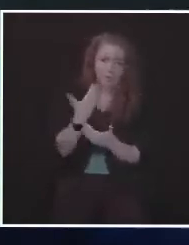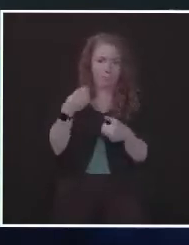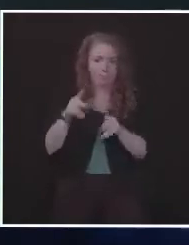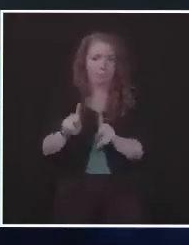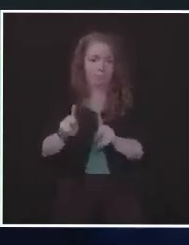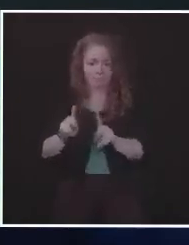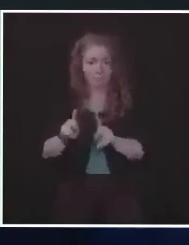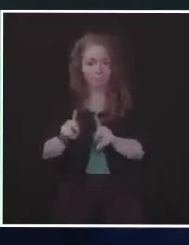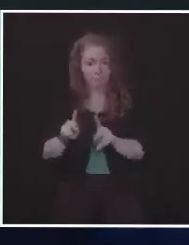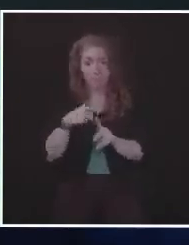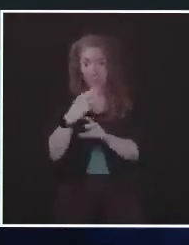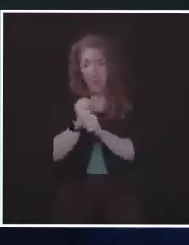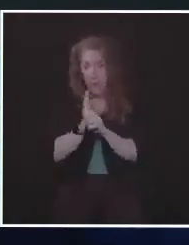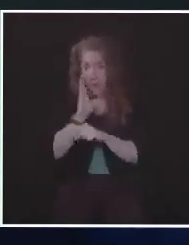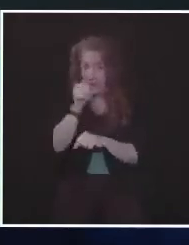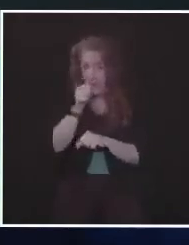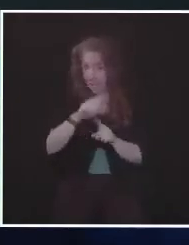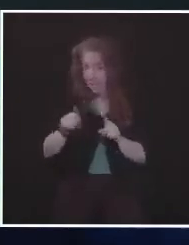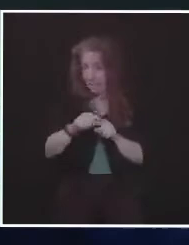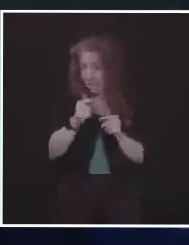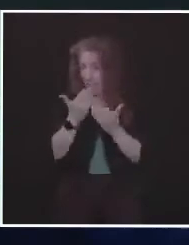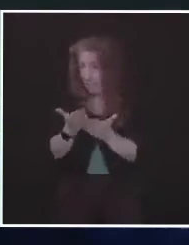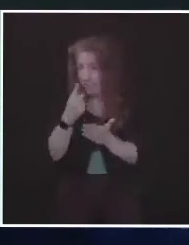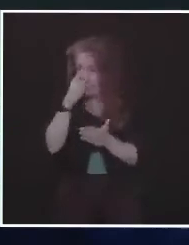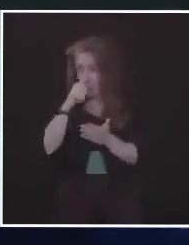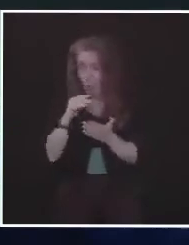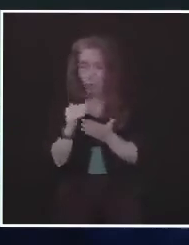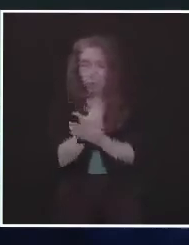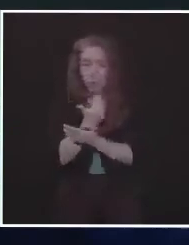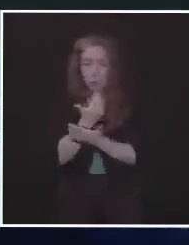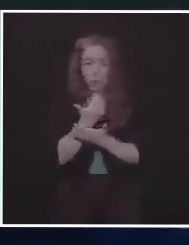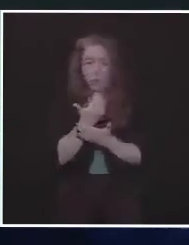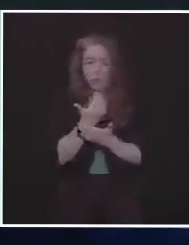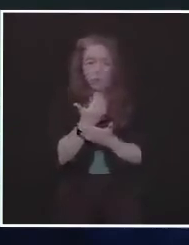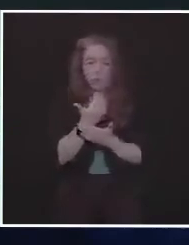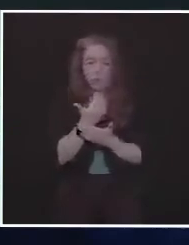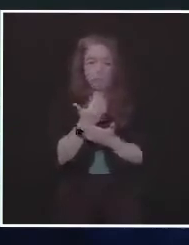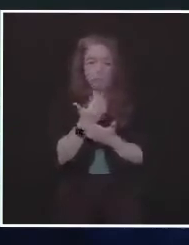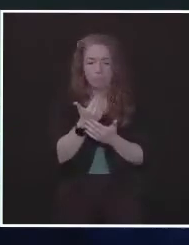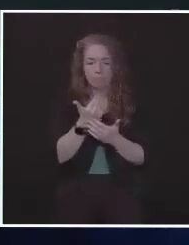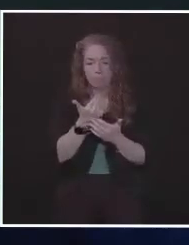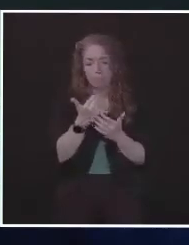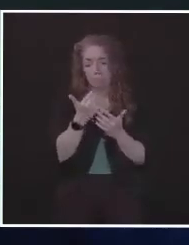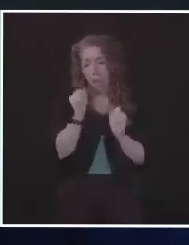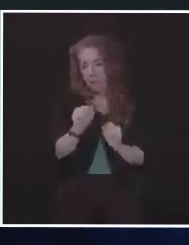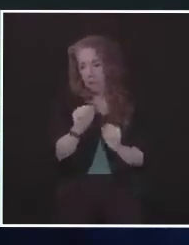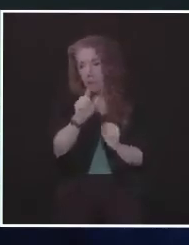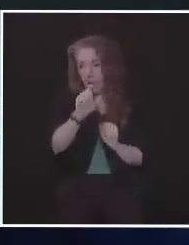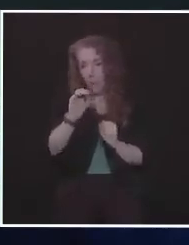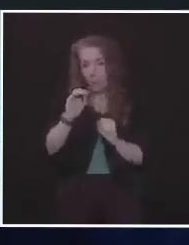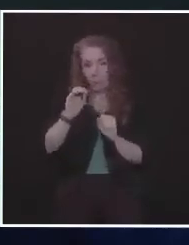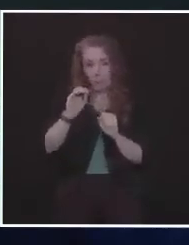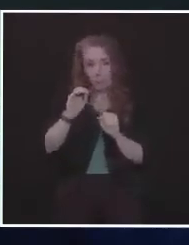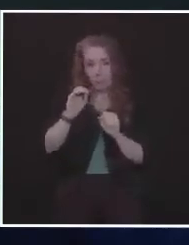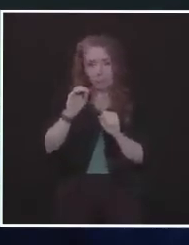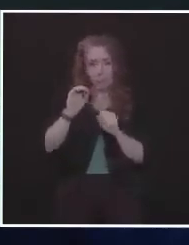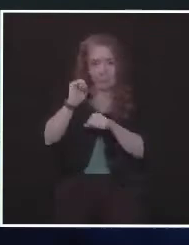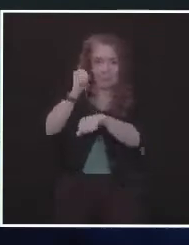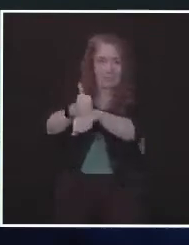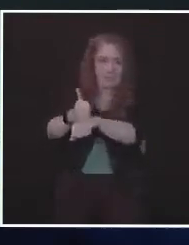10 proposals for a new commercial LEO destination potential. What we've learned